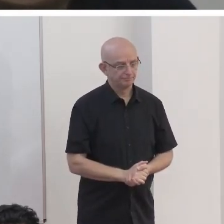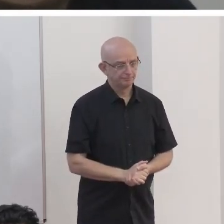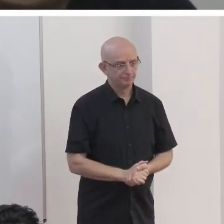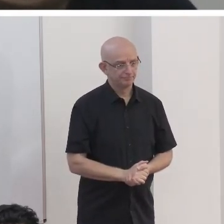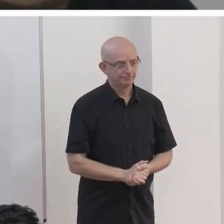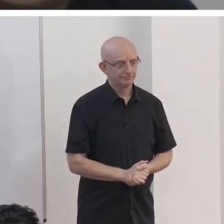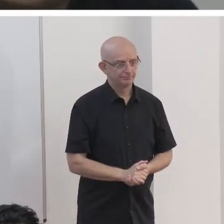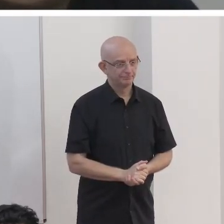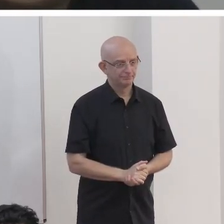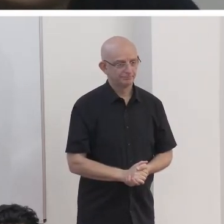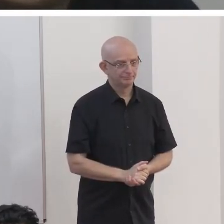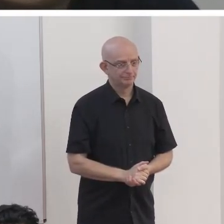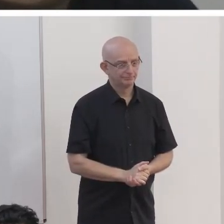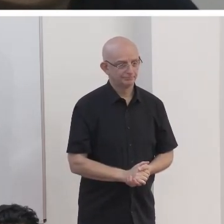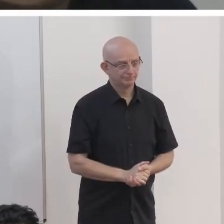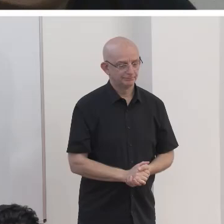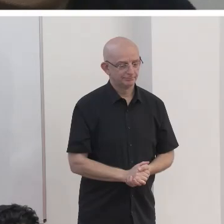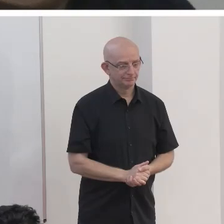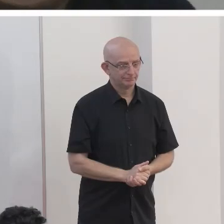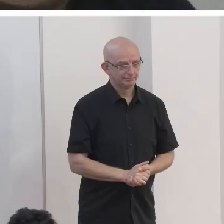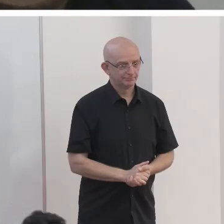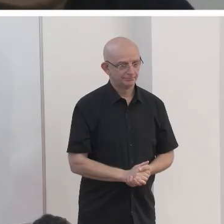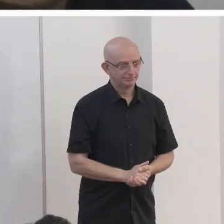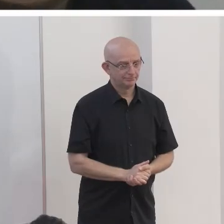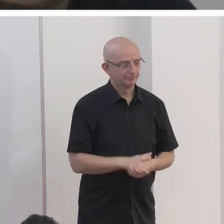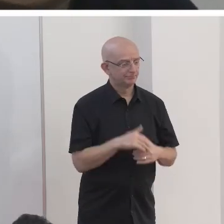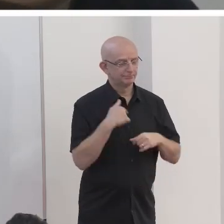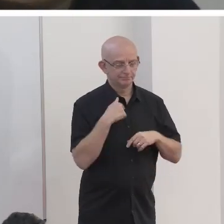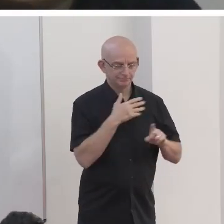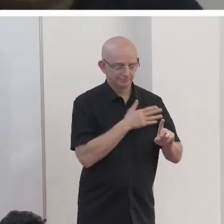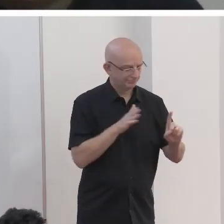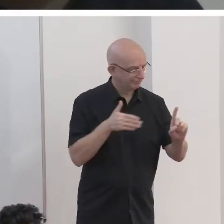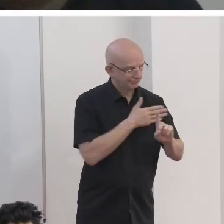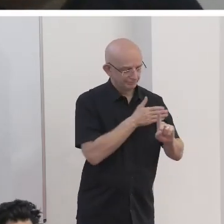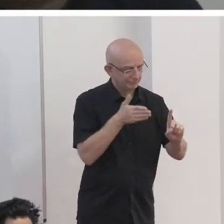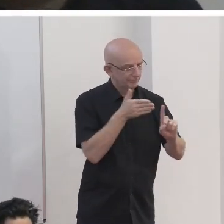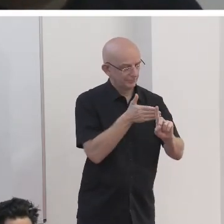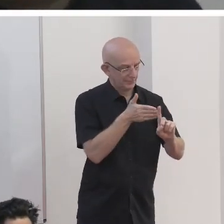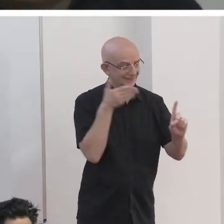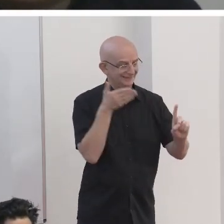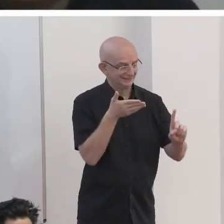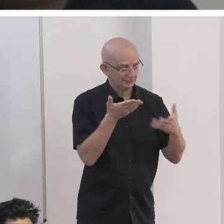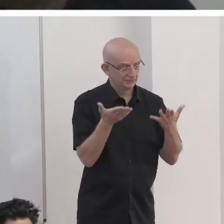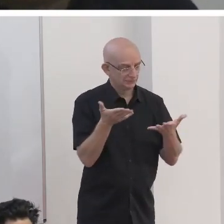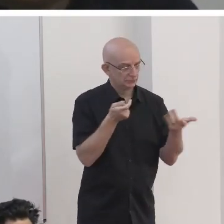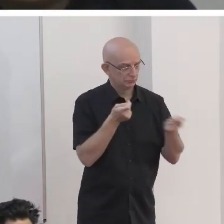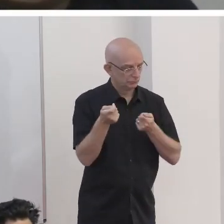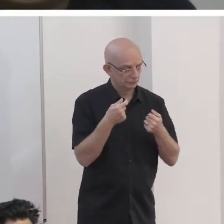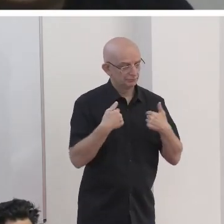explained that I'm from Nepal and I'm Sita Shah, and I belong to Sirhat